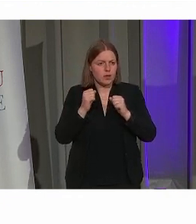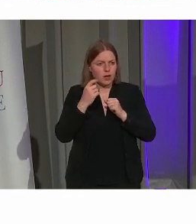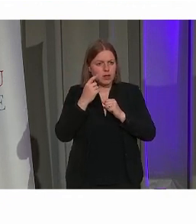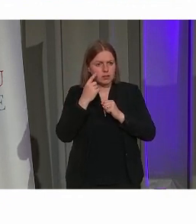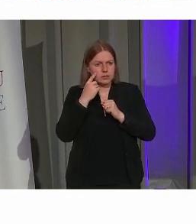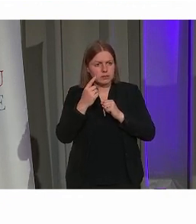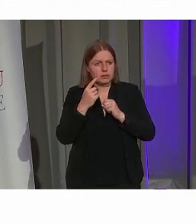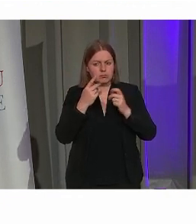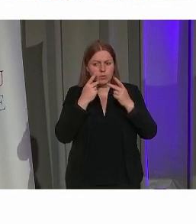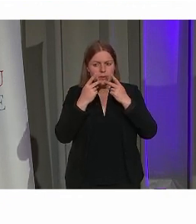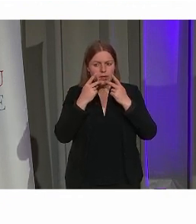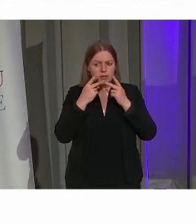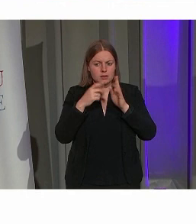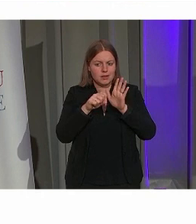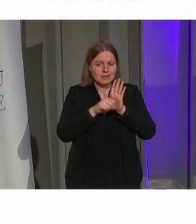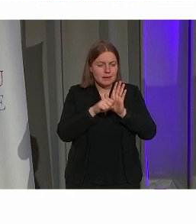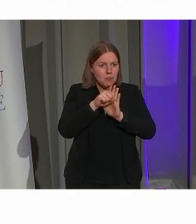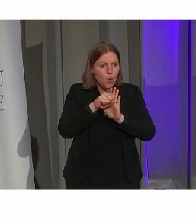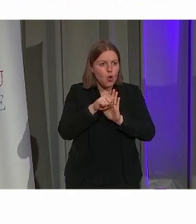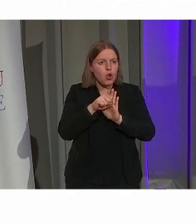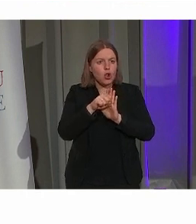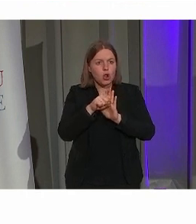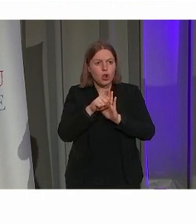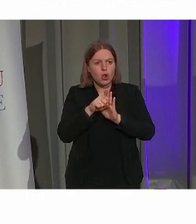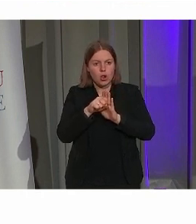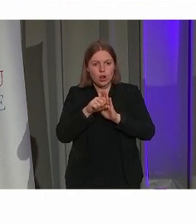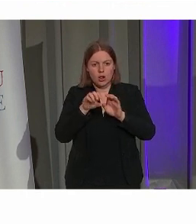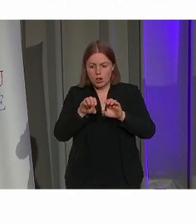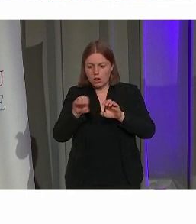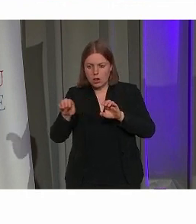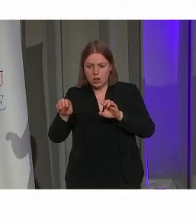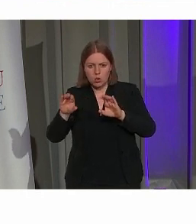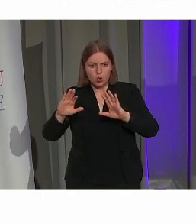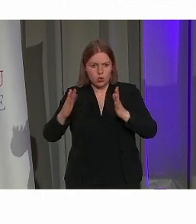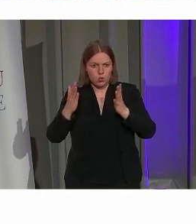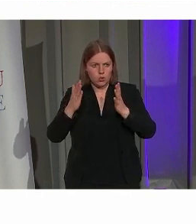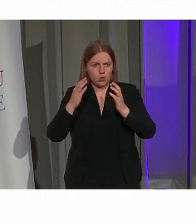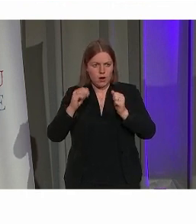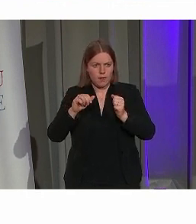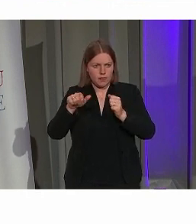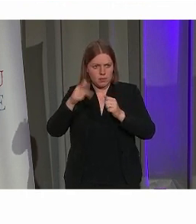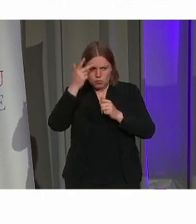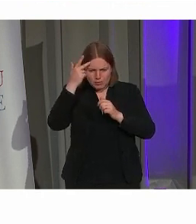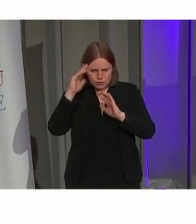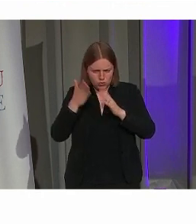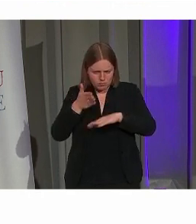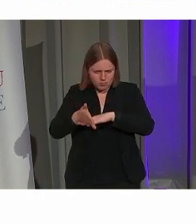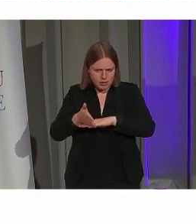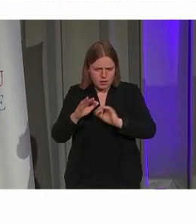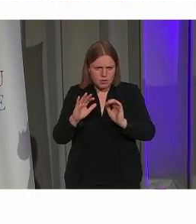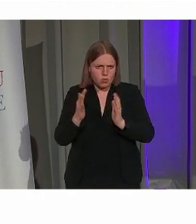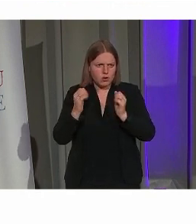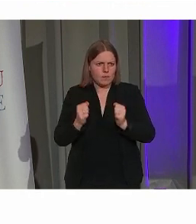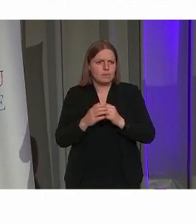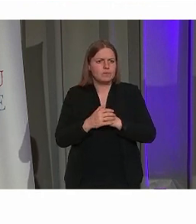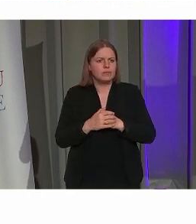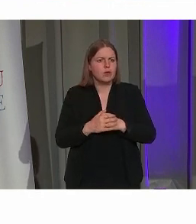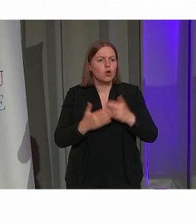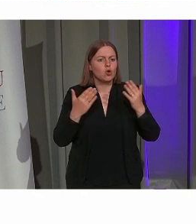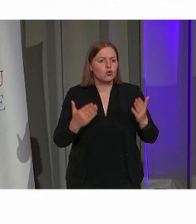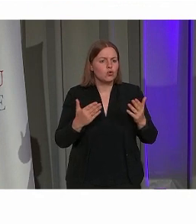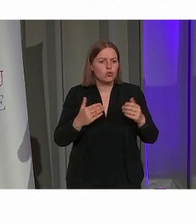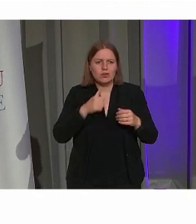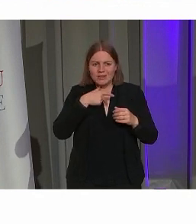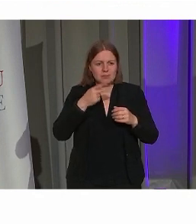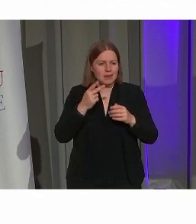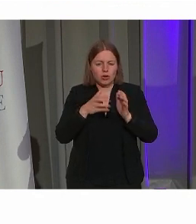Weekend, and here we use symbols of how can I get here in this